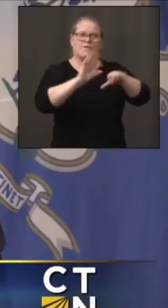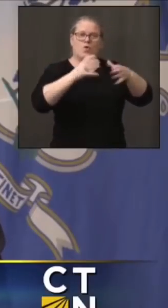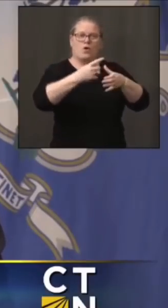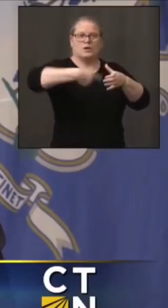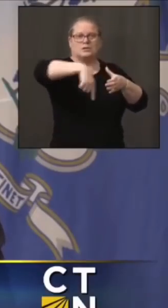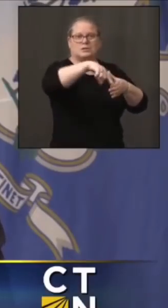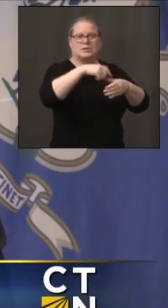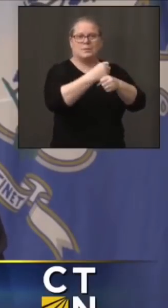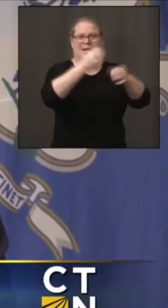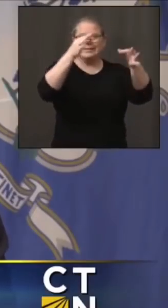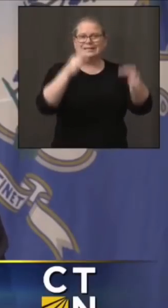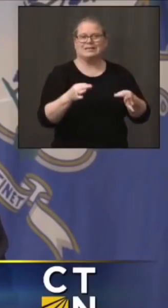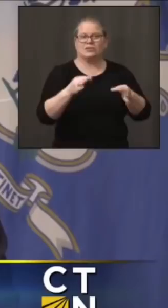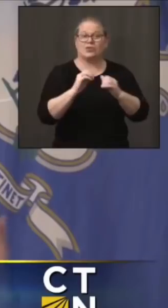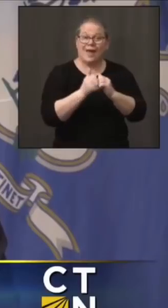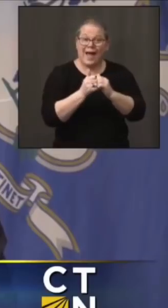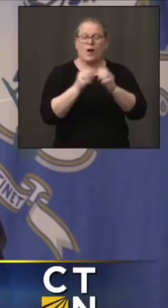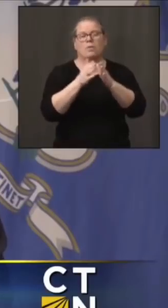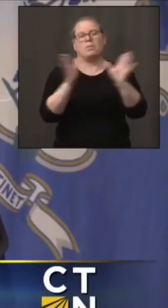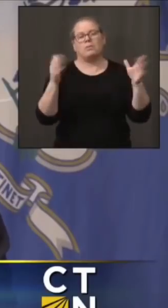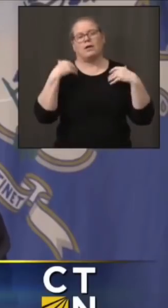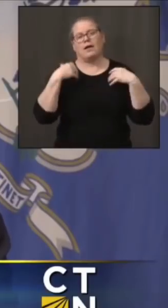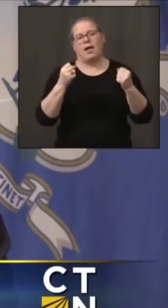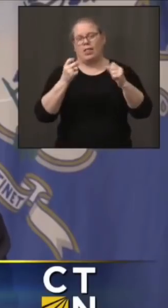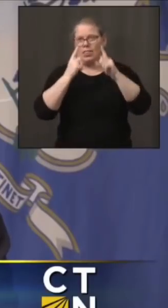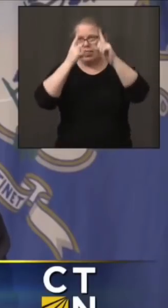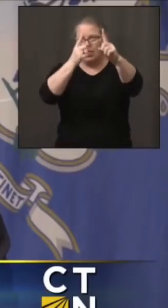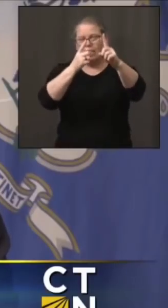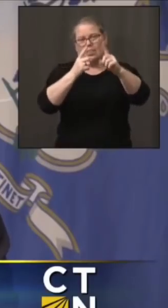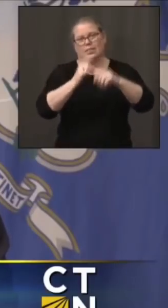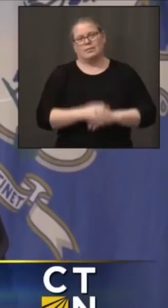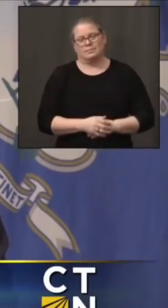make decisions based upon public health and the greater good.